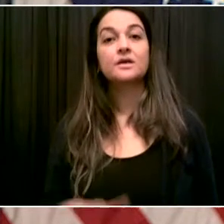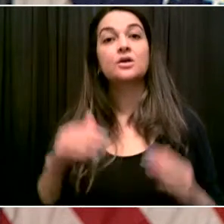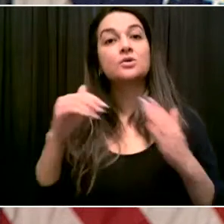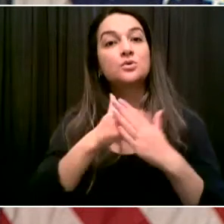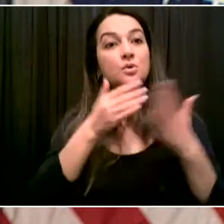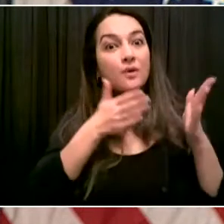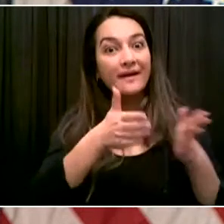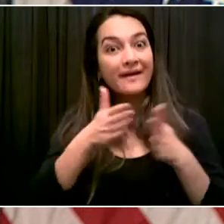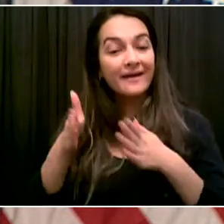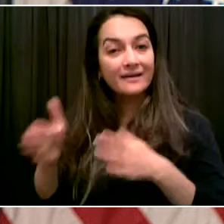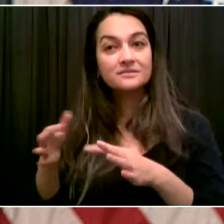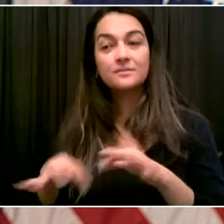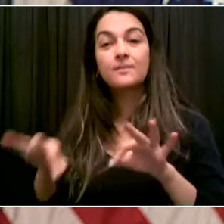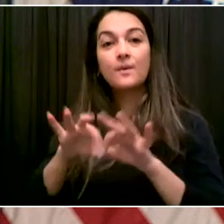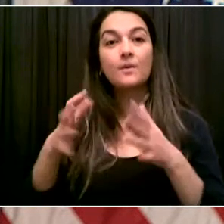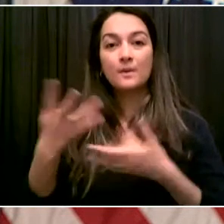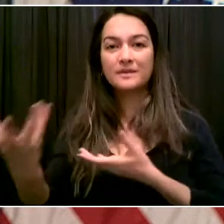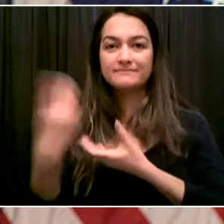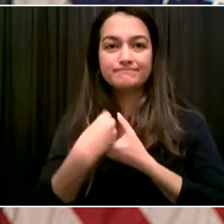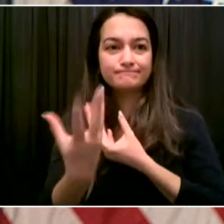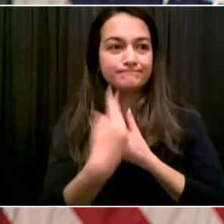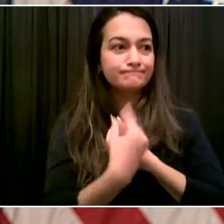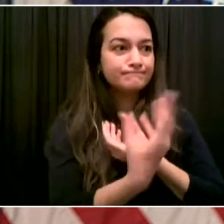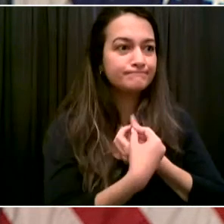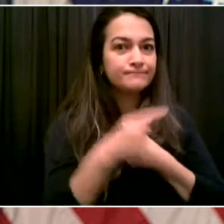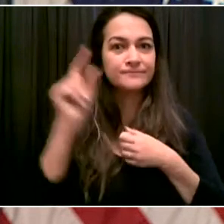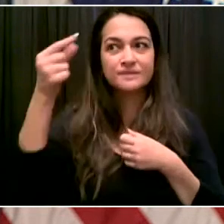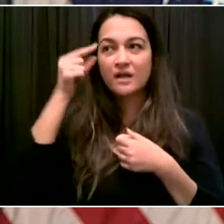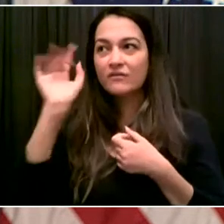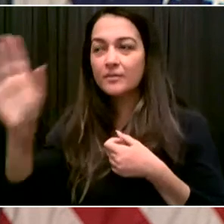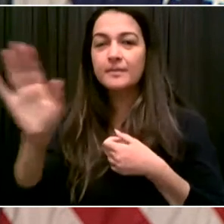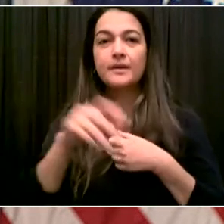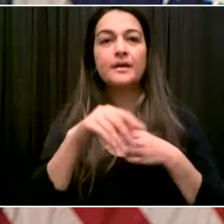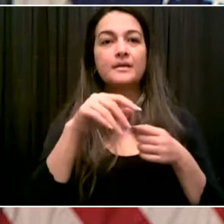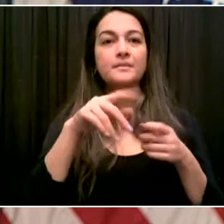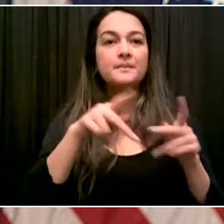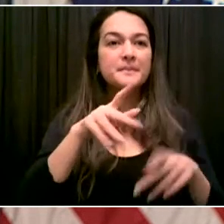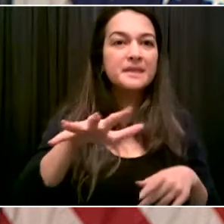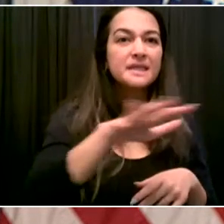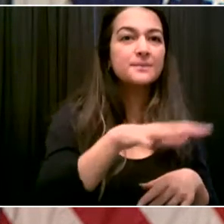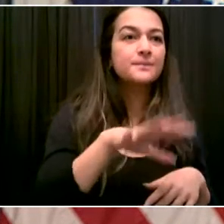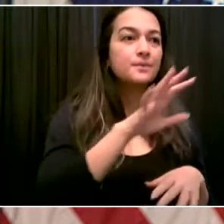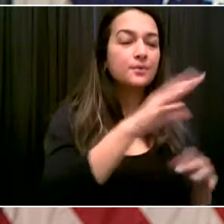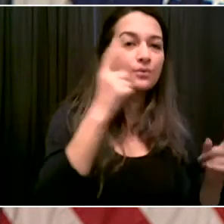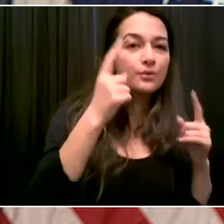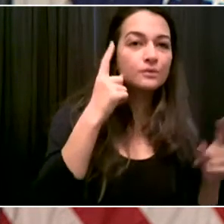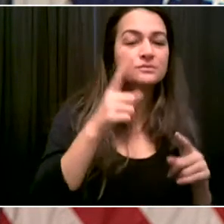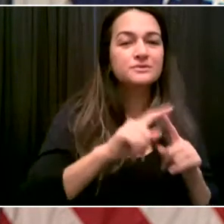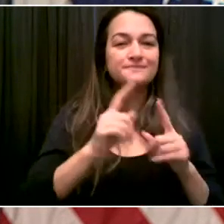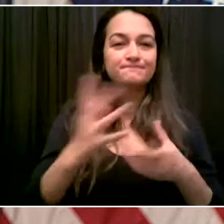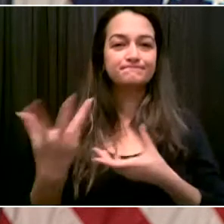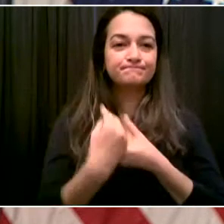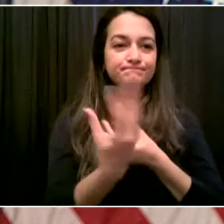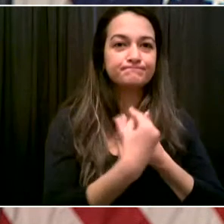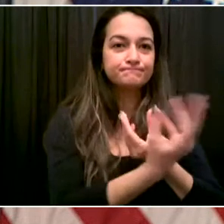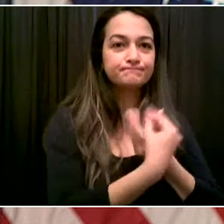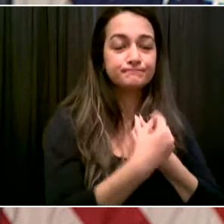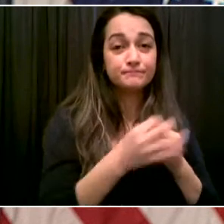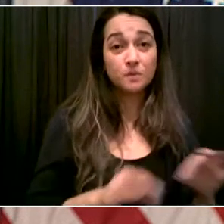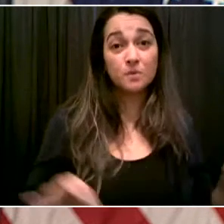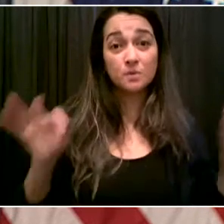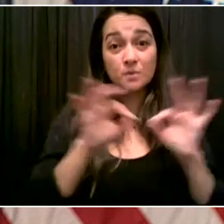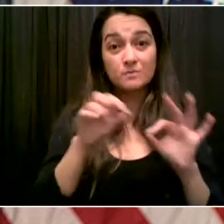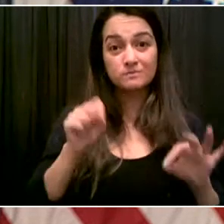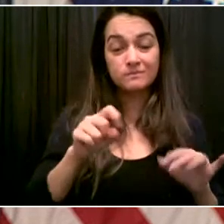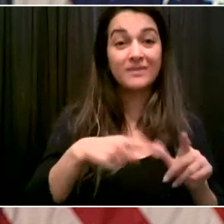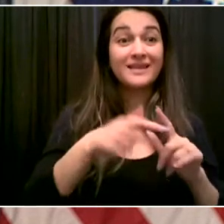to agree in order to execute it, and then to get it done, going through all the planning, all the funding, all of the regulatory